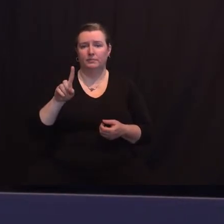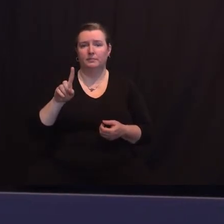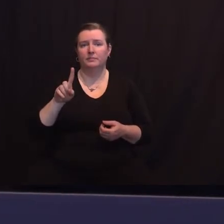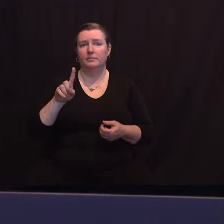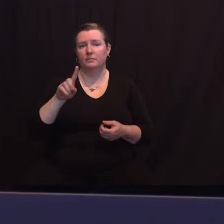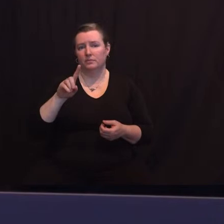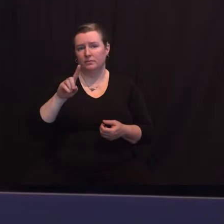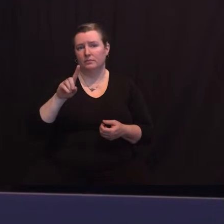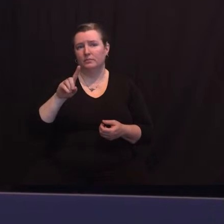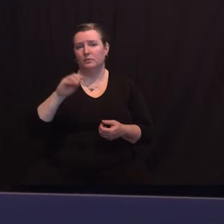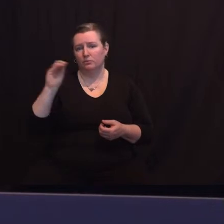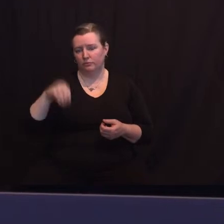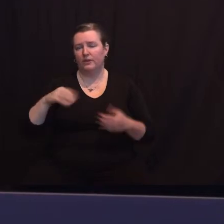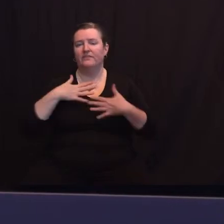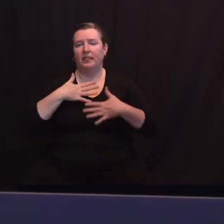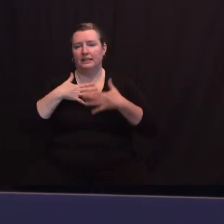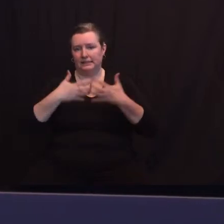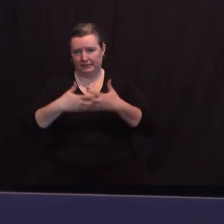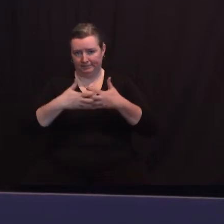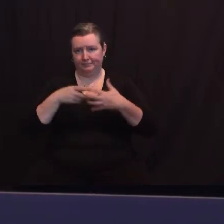critical care are on ventilators.